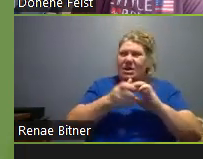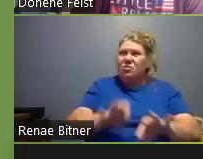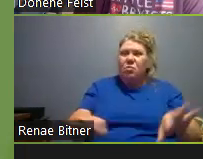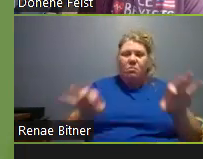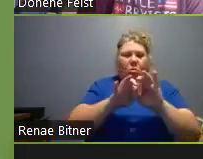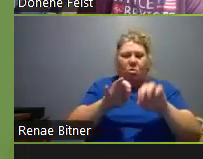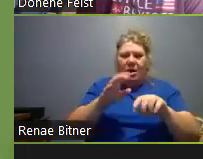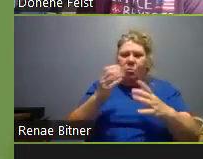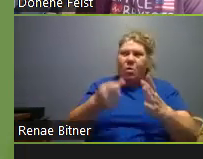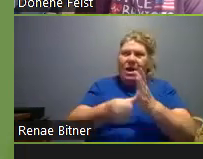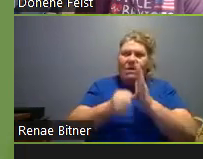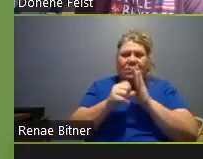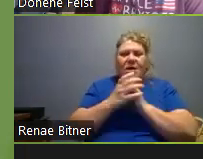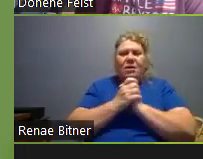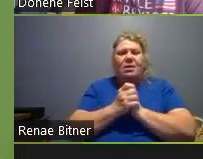times too,